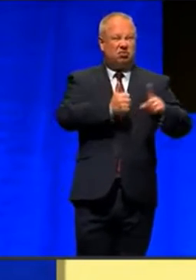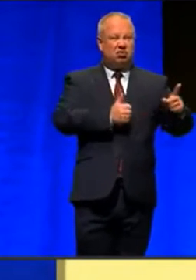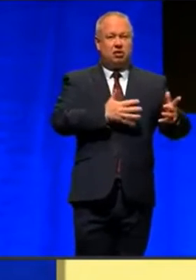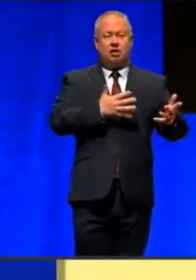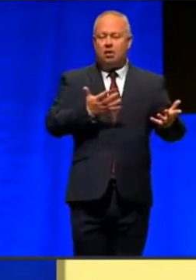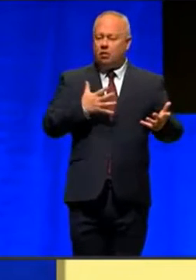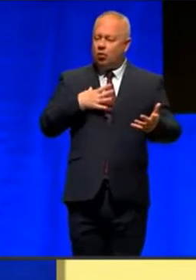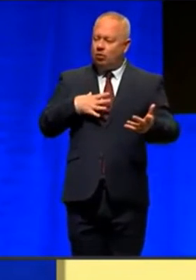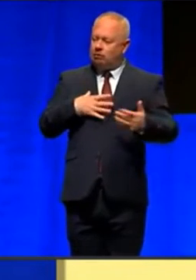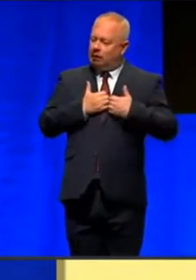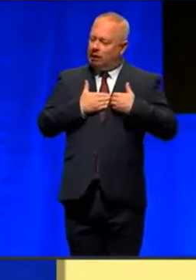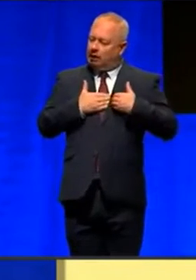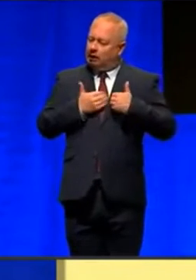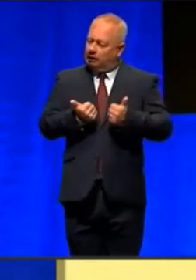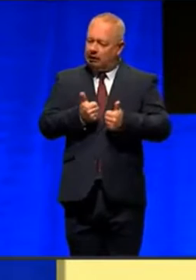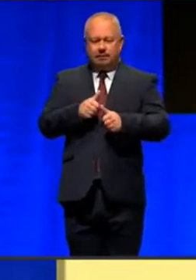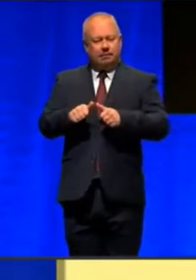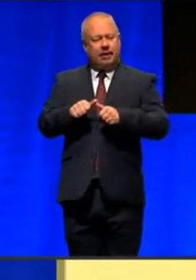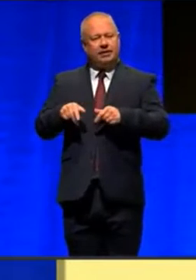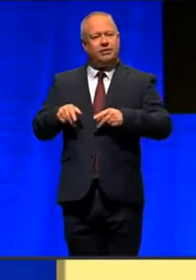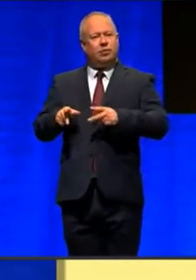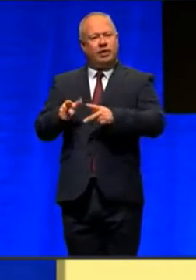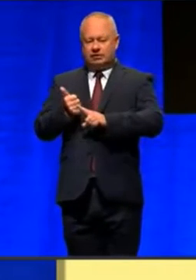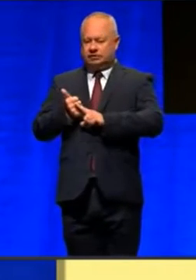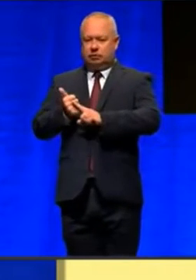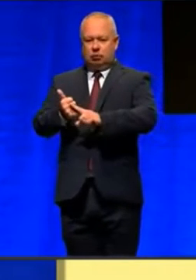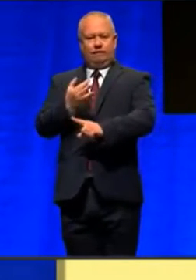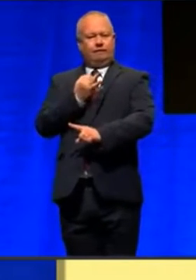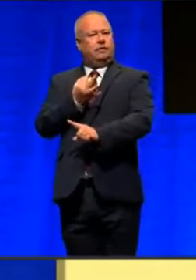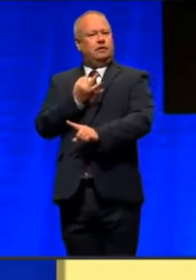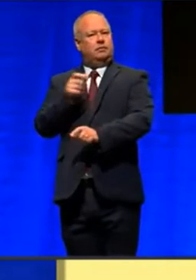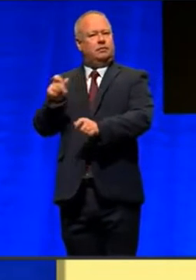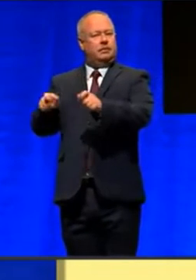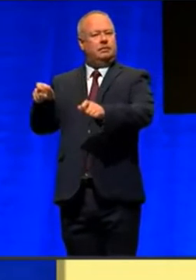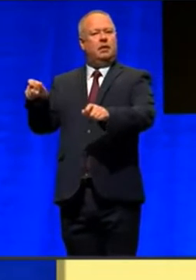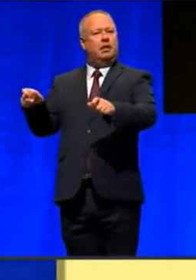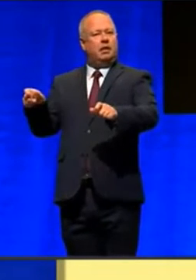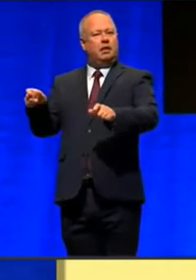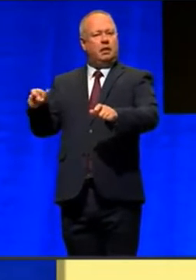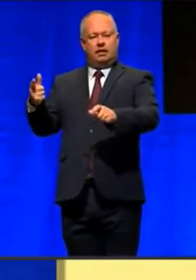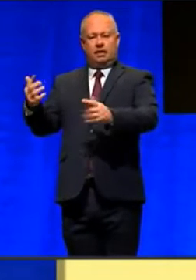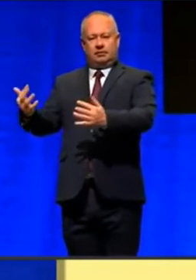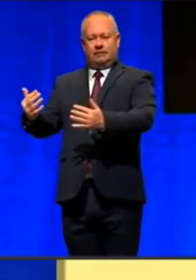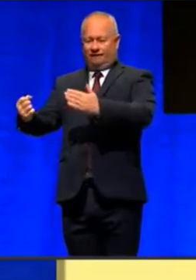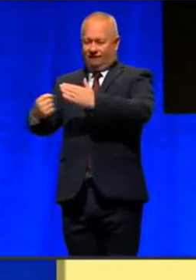for kinder, better alternatives that support the most vulnerable people? People who come